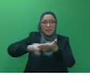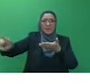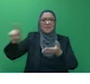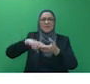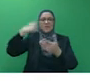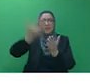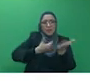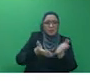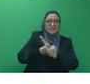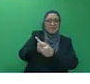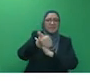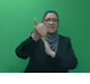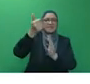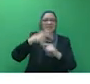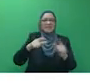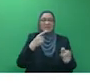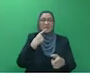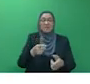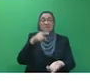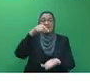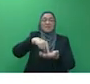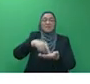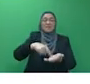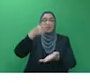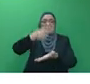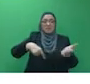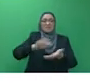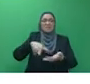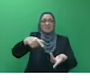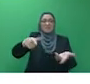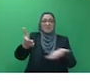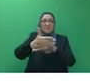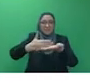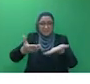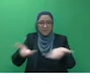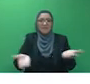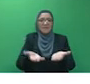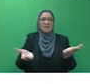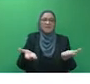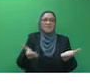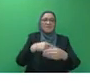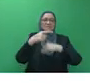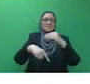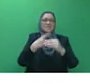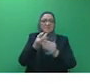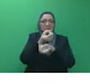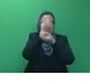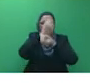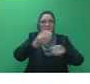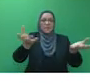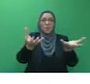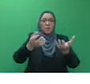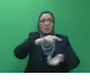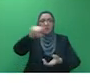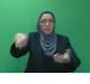session is about as well we we want the audience out there to take this home and say hey uh i learned something from douglas